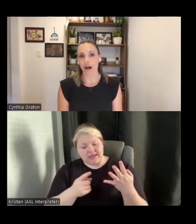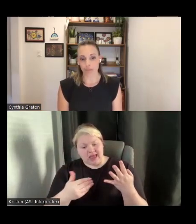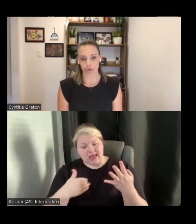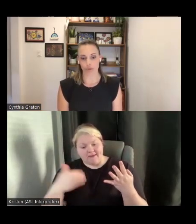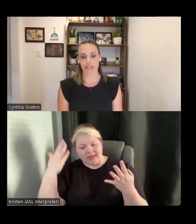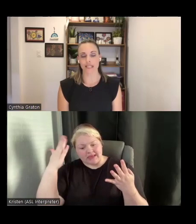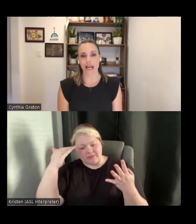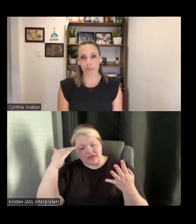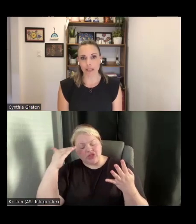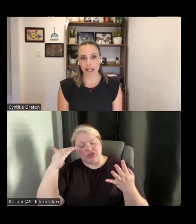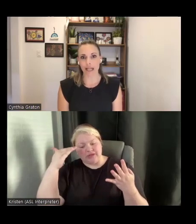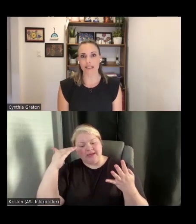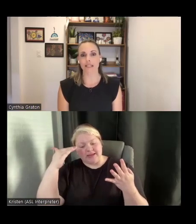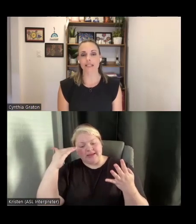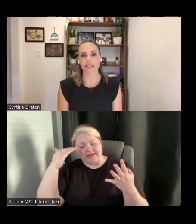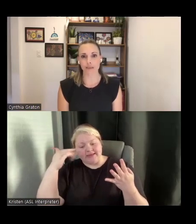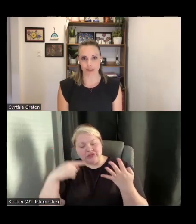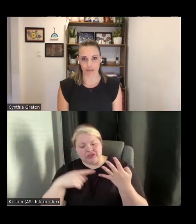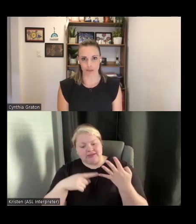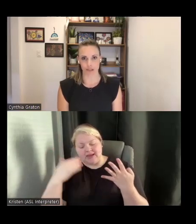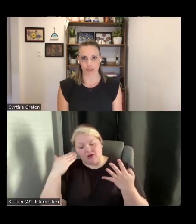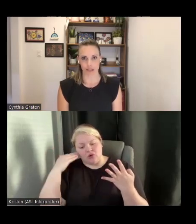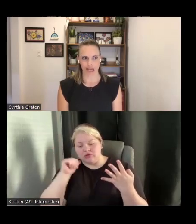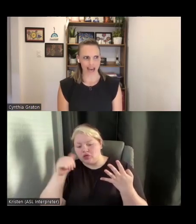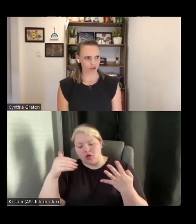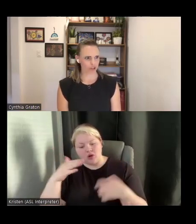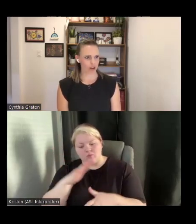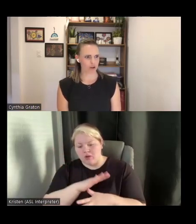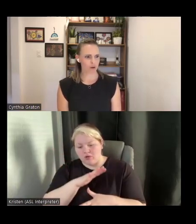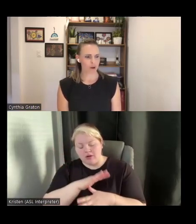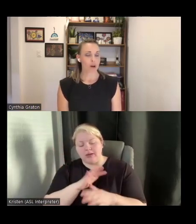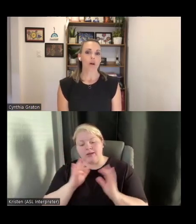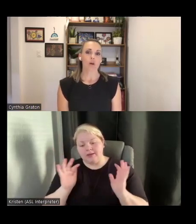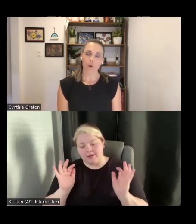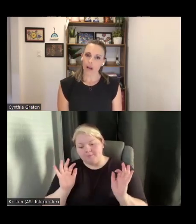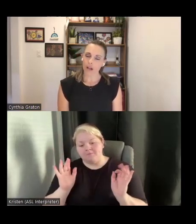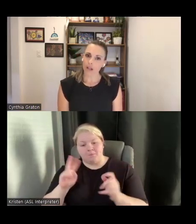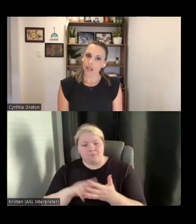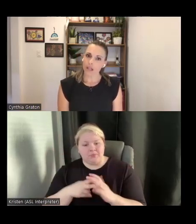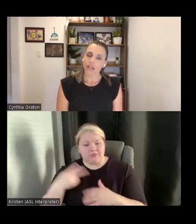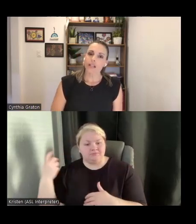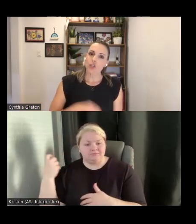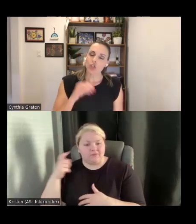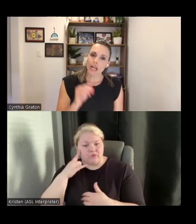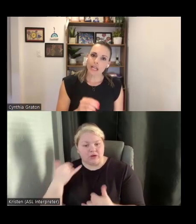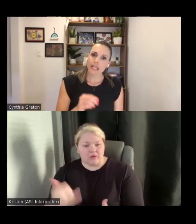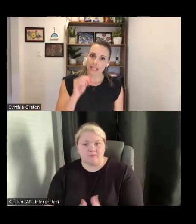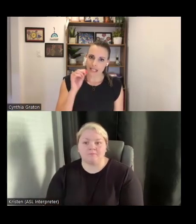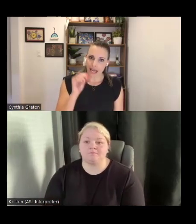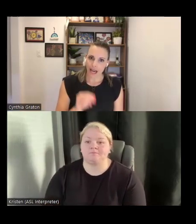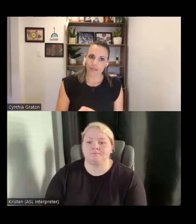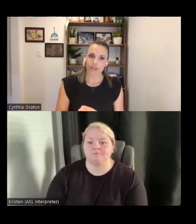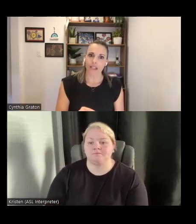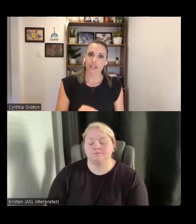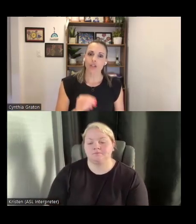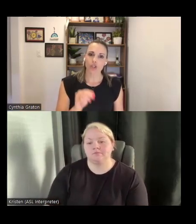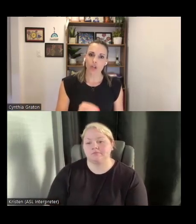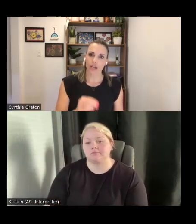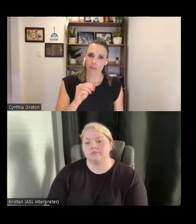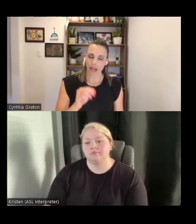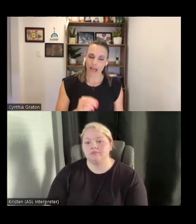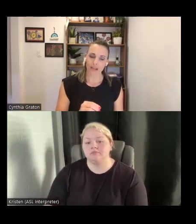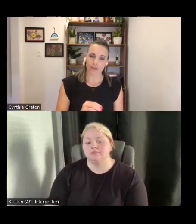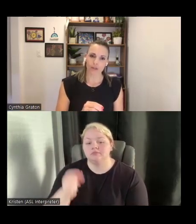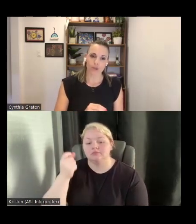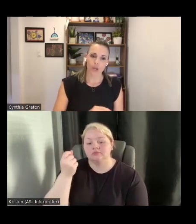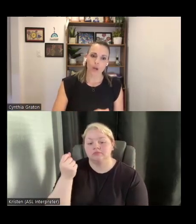will help you stabilize the symptoms. Also, well, Jake is having